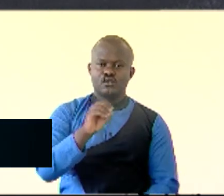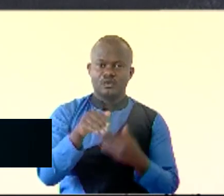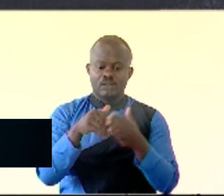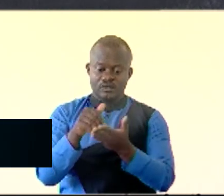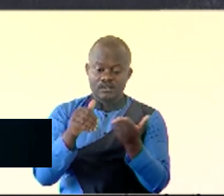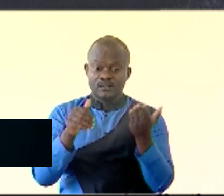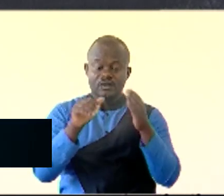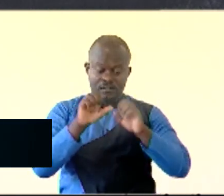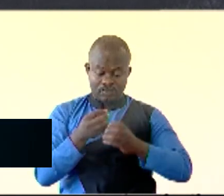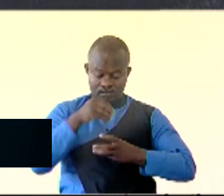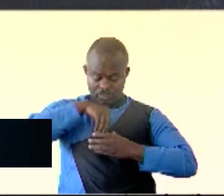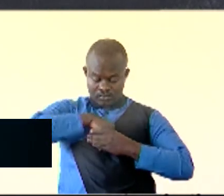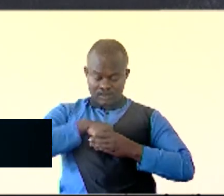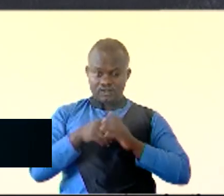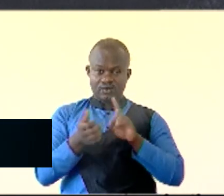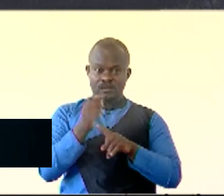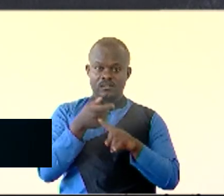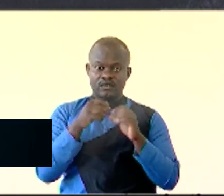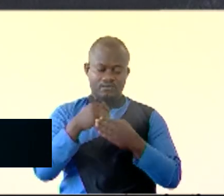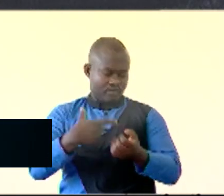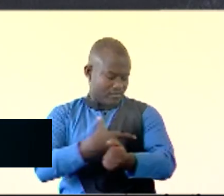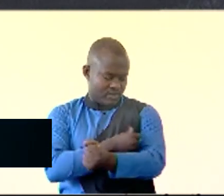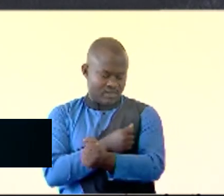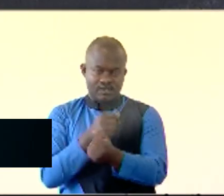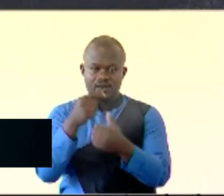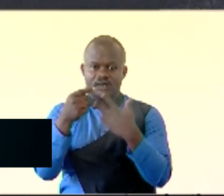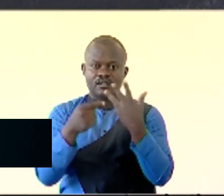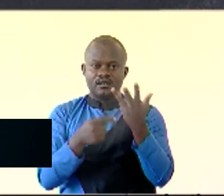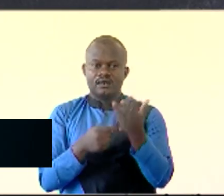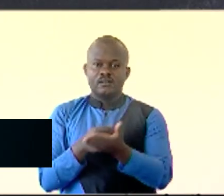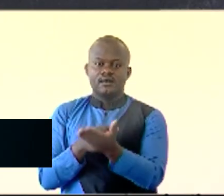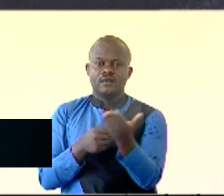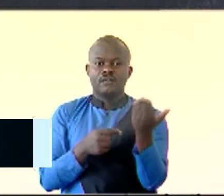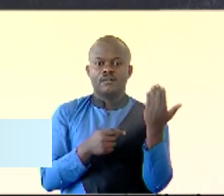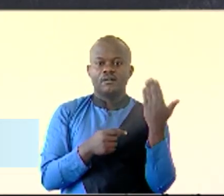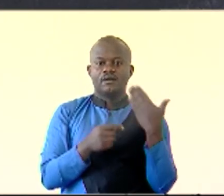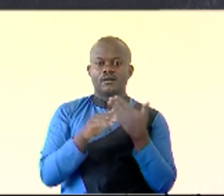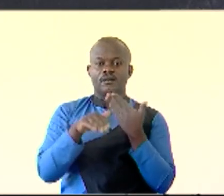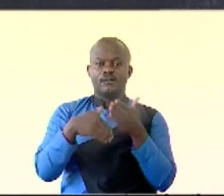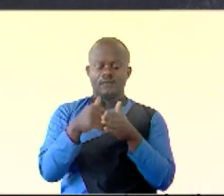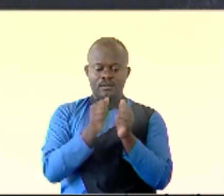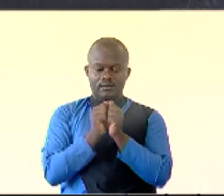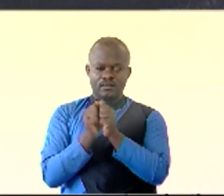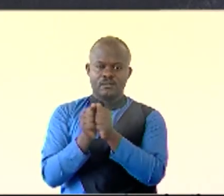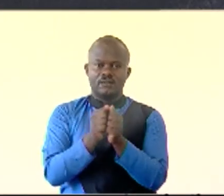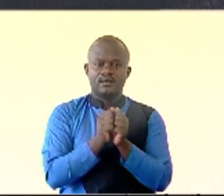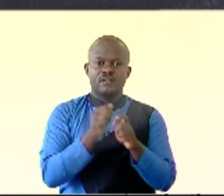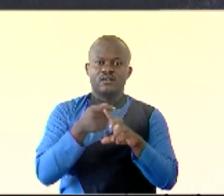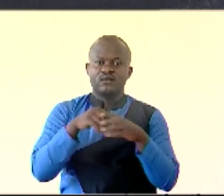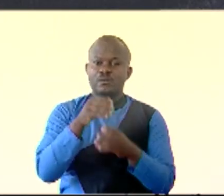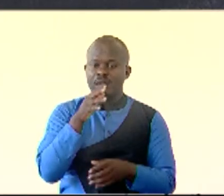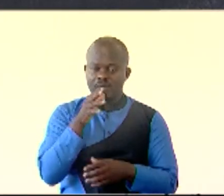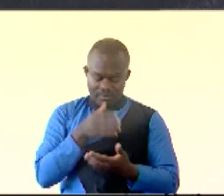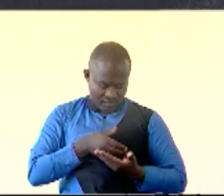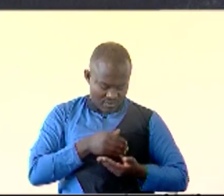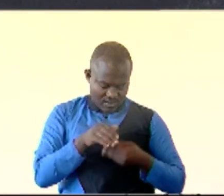system, which is got from vaccination. That is immune system acquired by the fetus from the mother. You